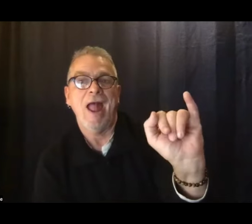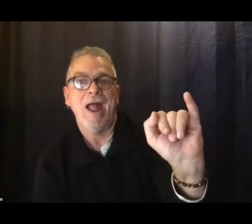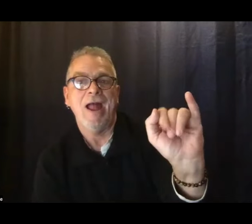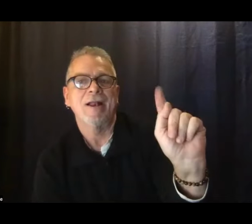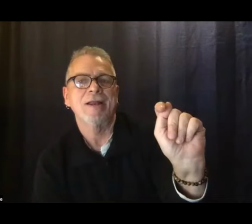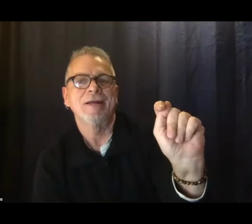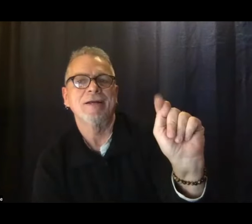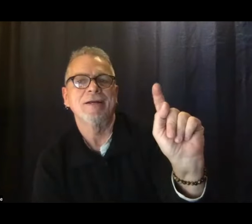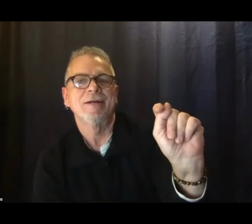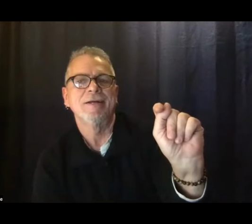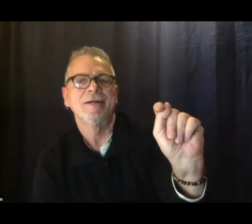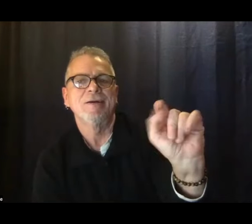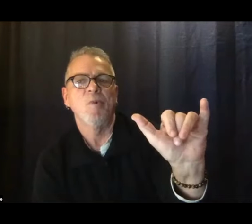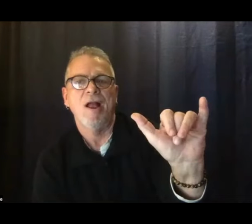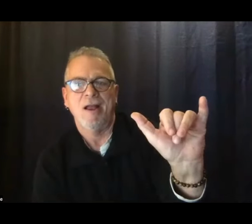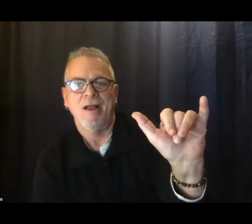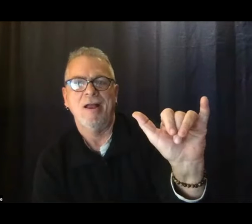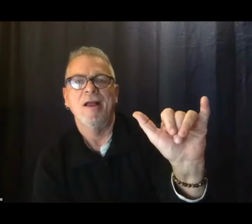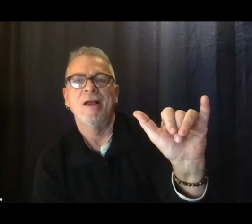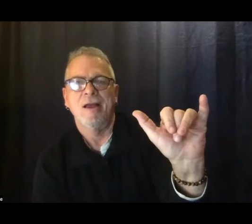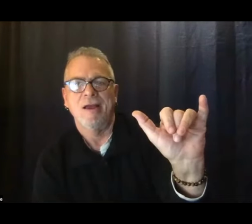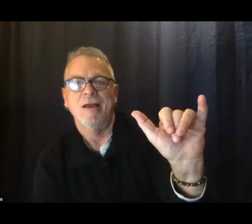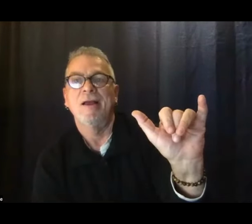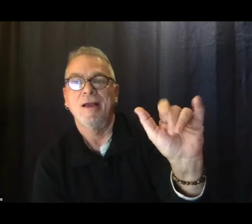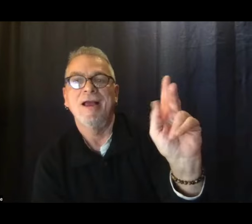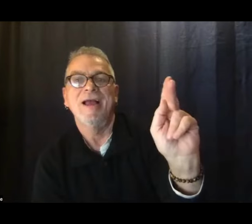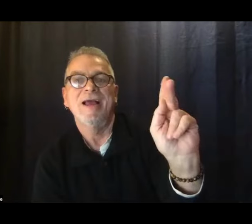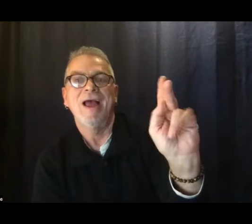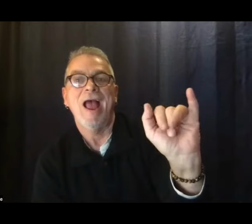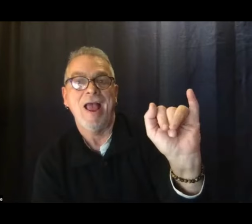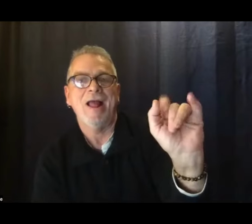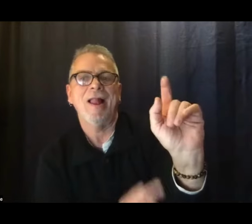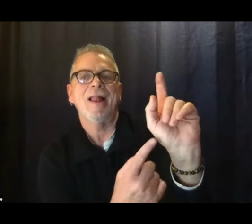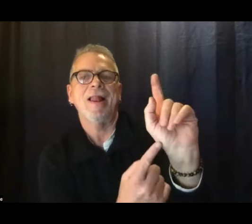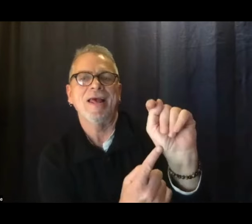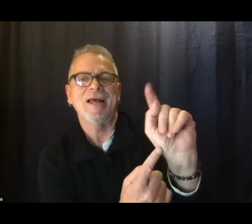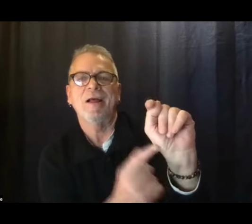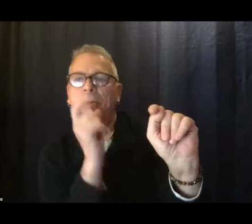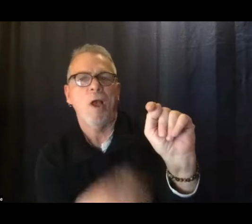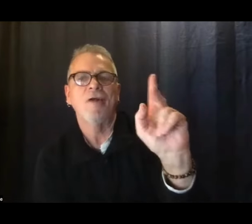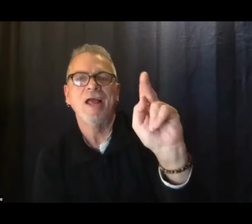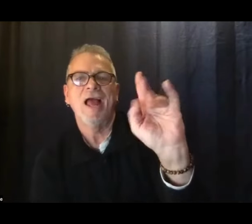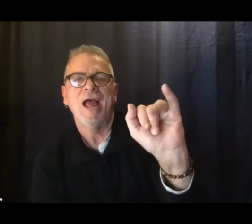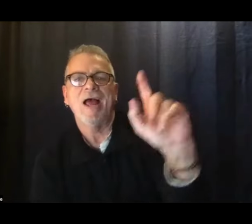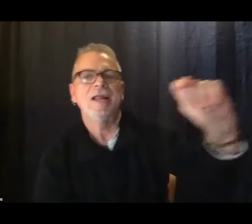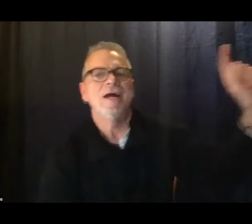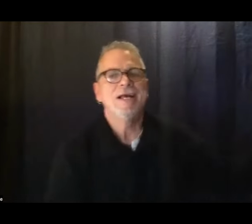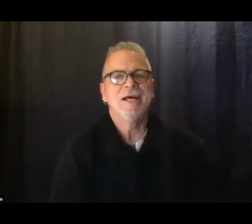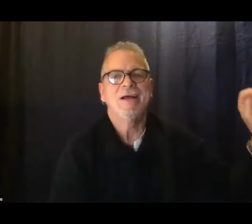Kitty, K-I-T-T-Y, K-I-T-T, notice that, right? It stayed in place, just did the double tap.